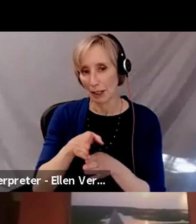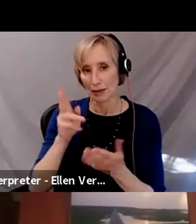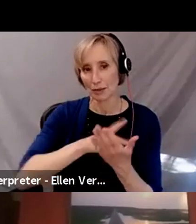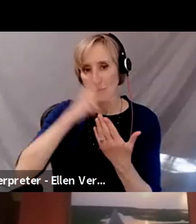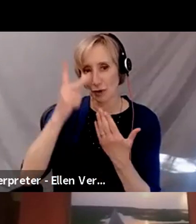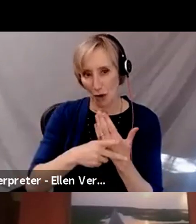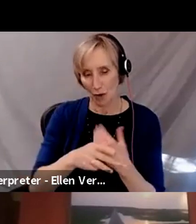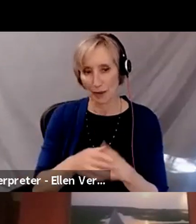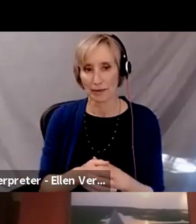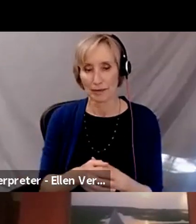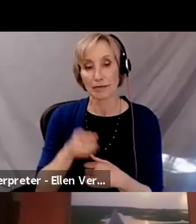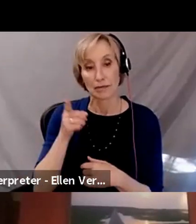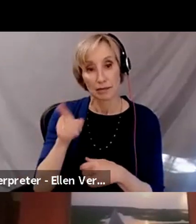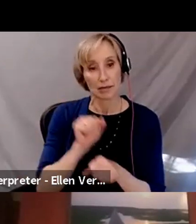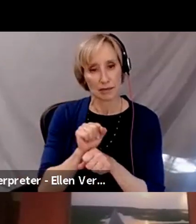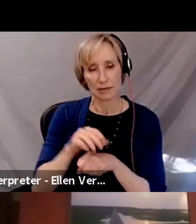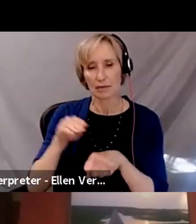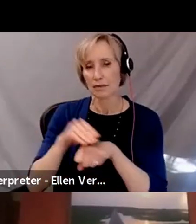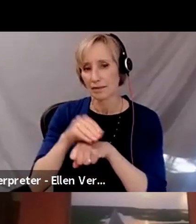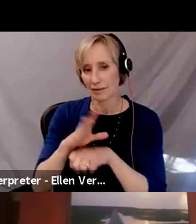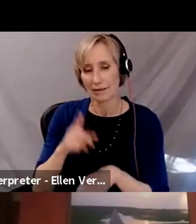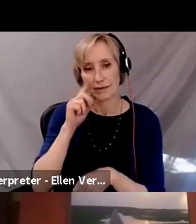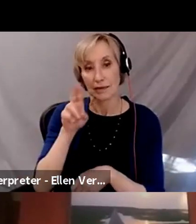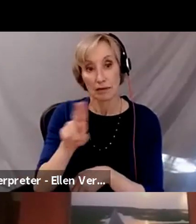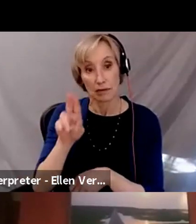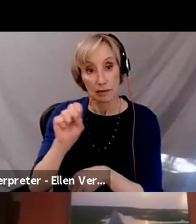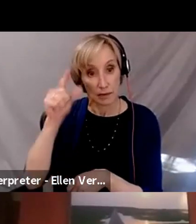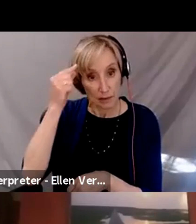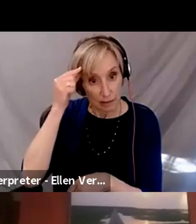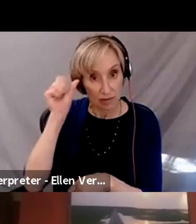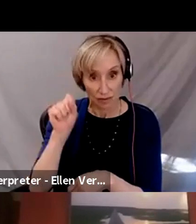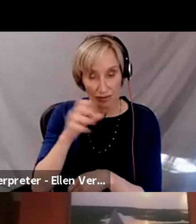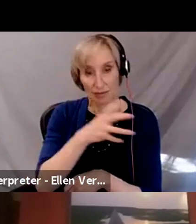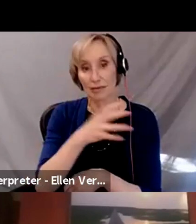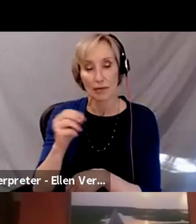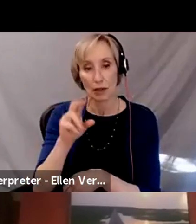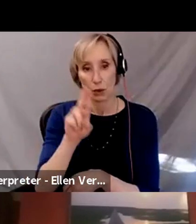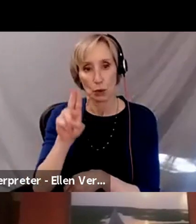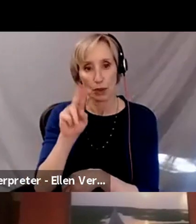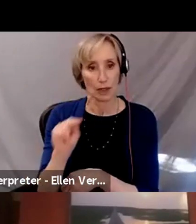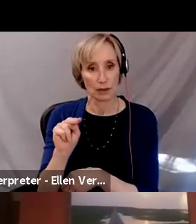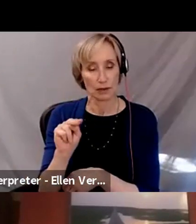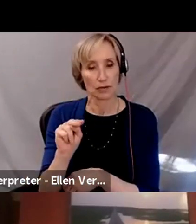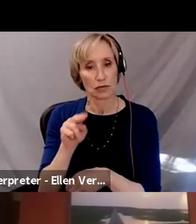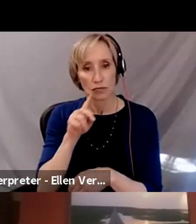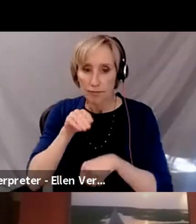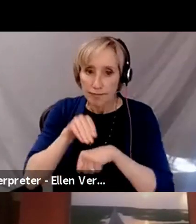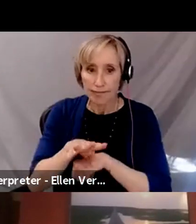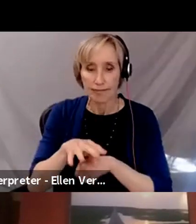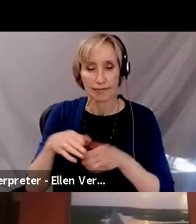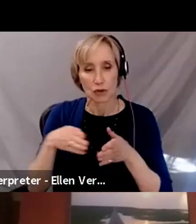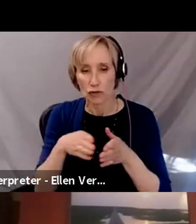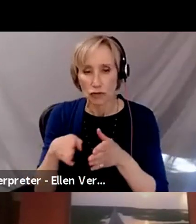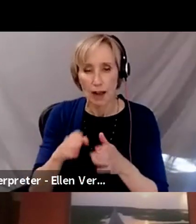have worked as a consultant for the United States government and the United Nations in shaping strategies